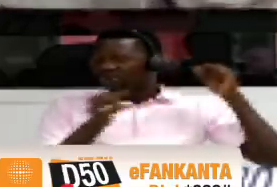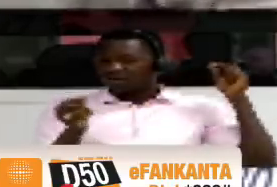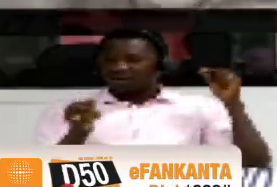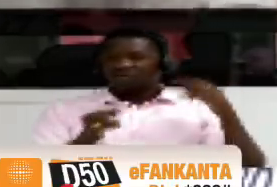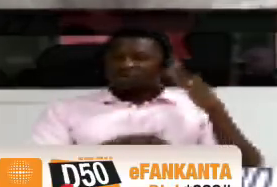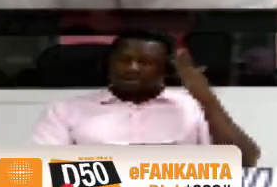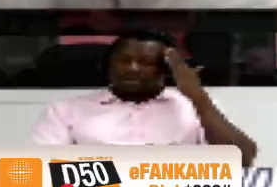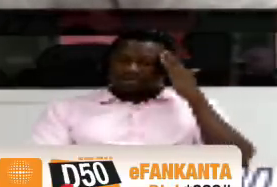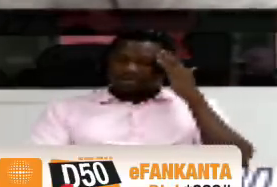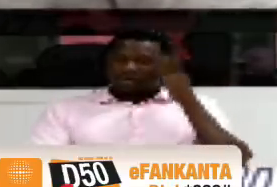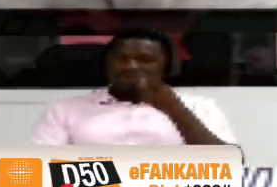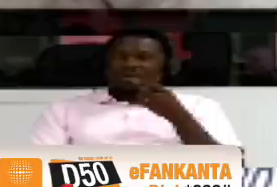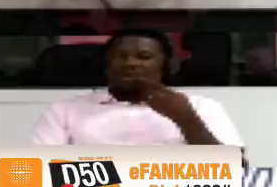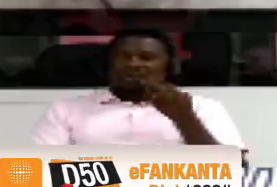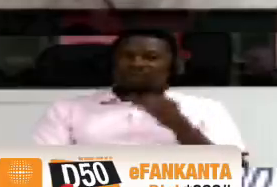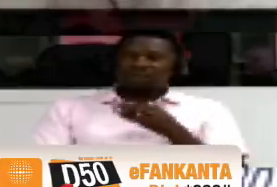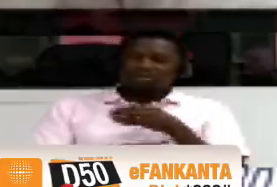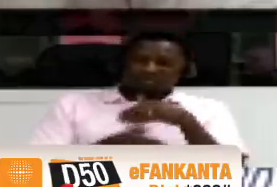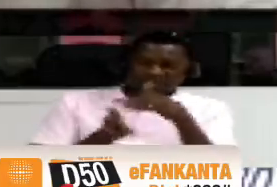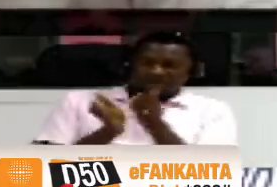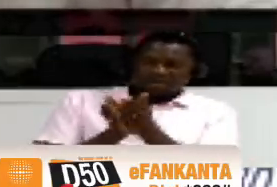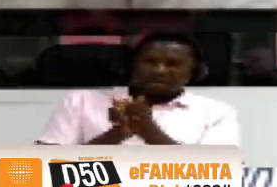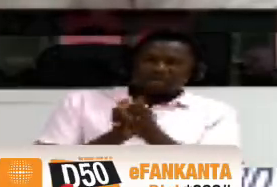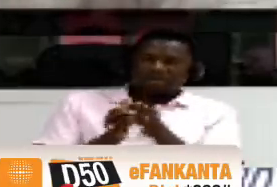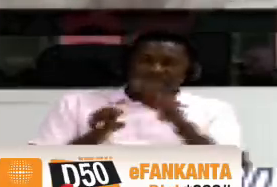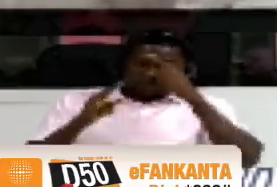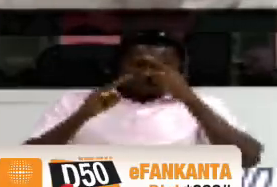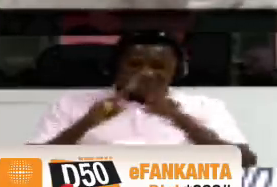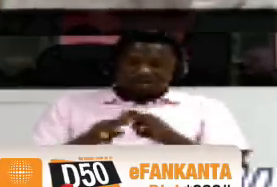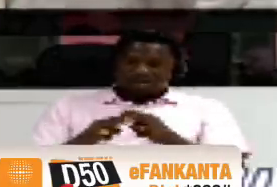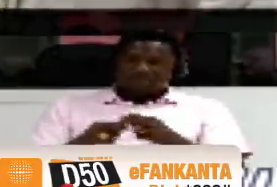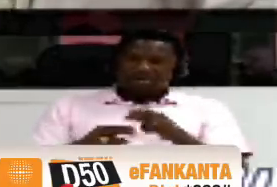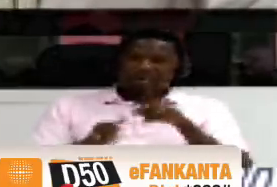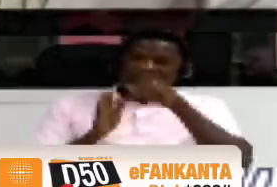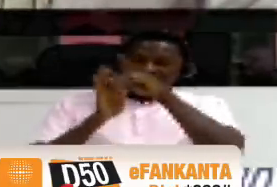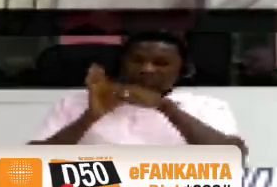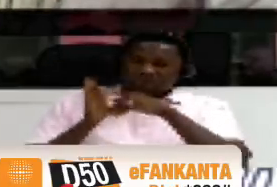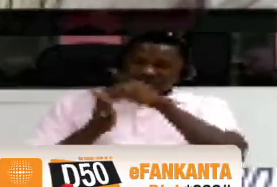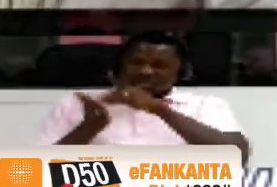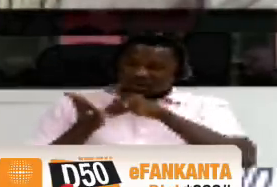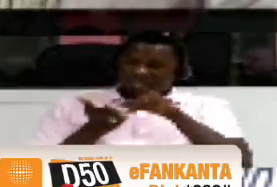anything regarding disciplinary policy within the sector.